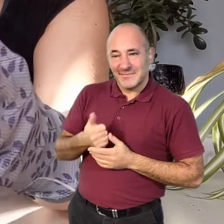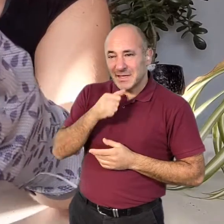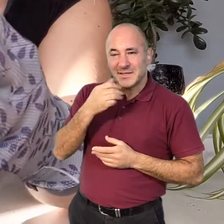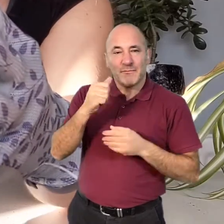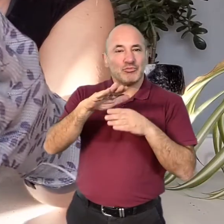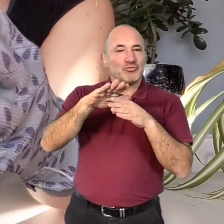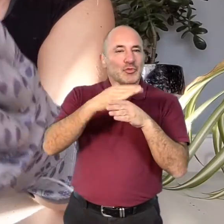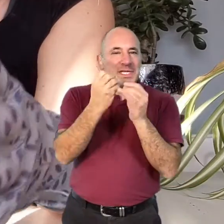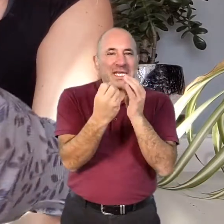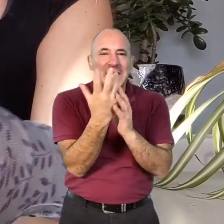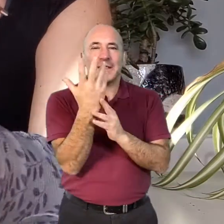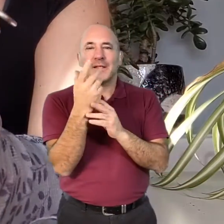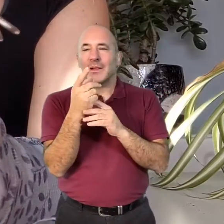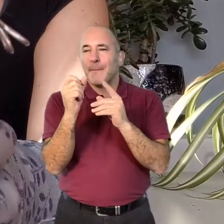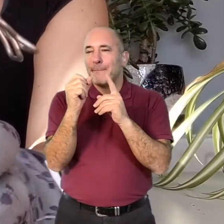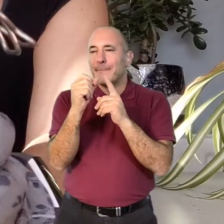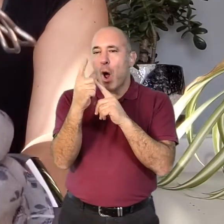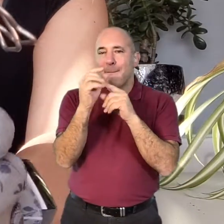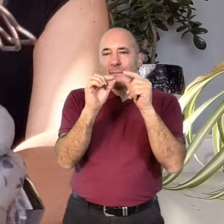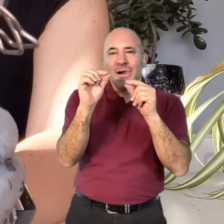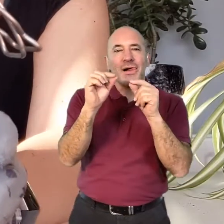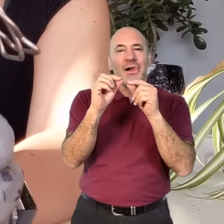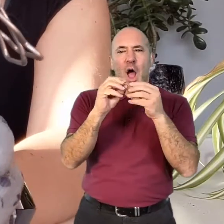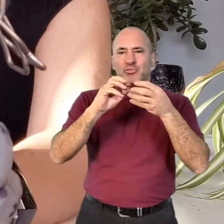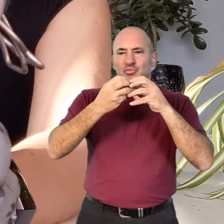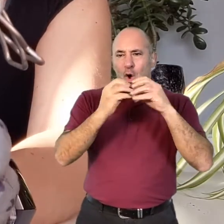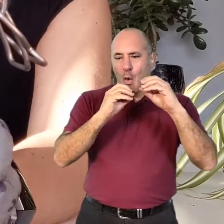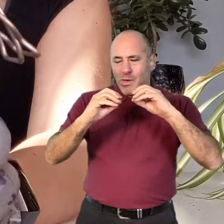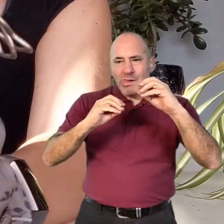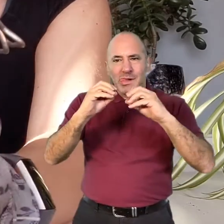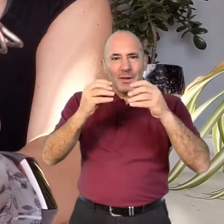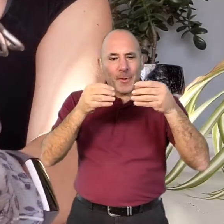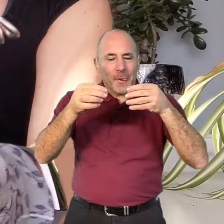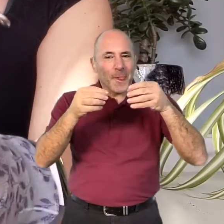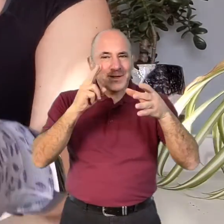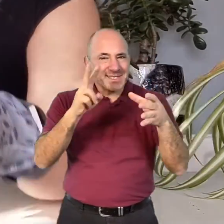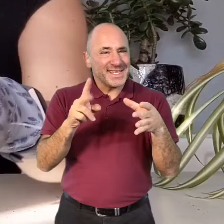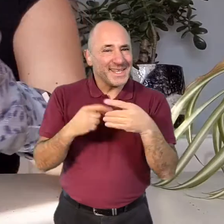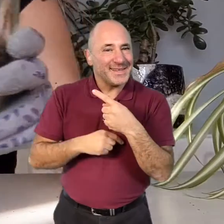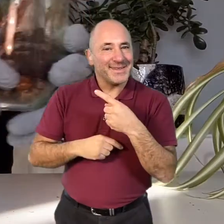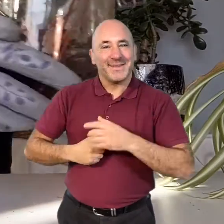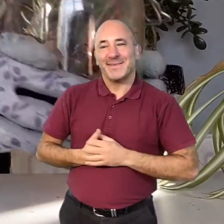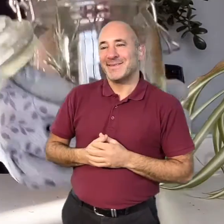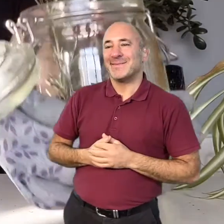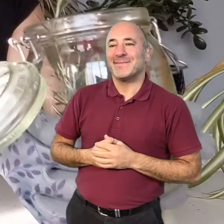nice greenery in it, and there's a few buds, purple buds in there,